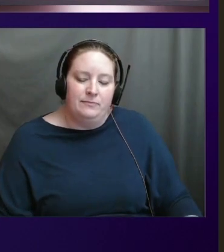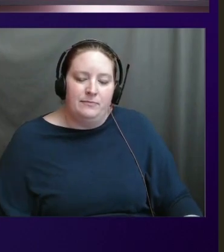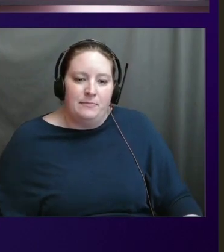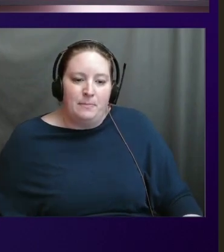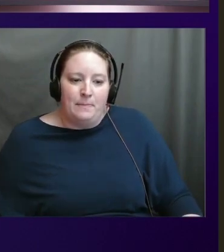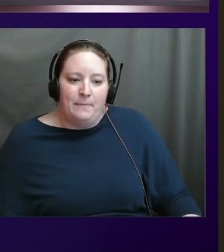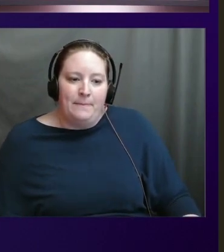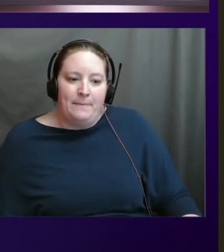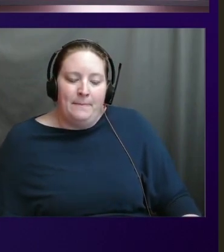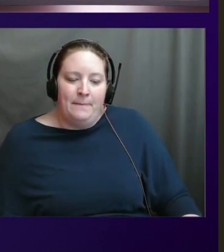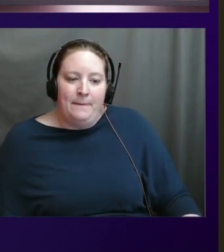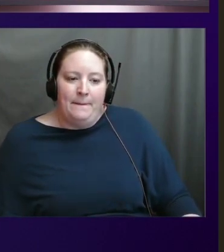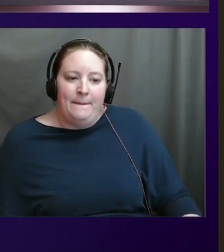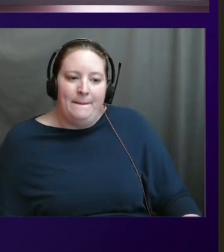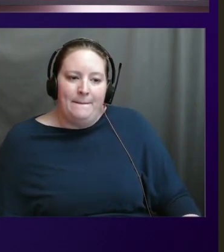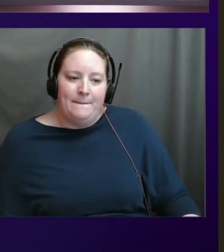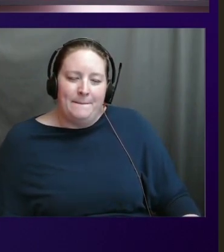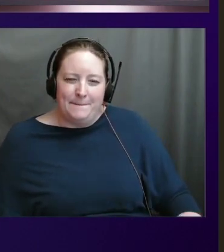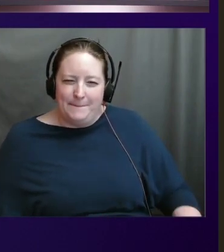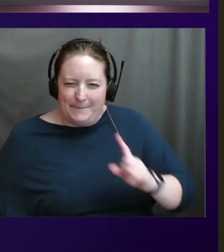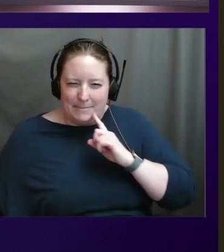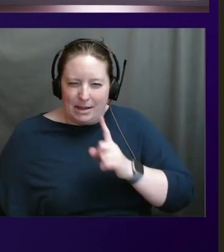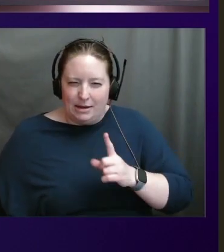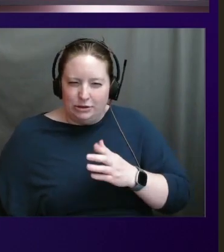And actually, before I make